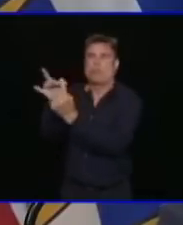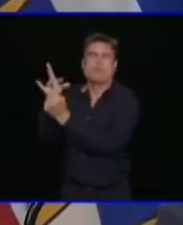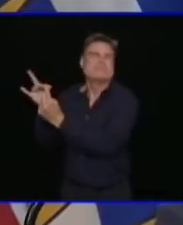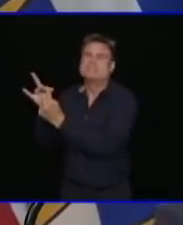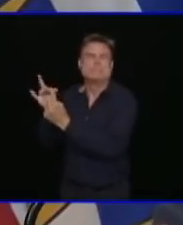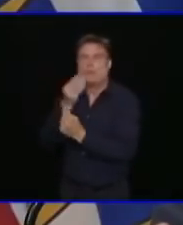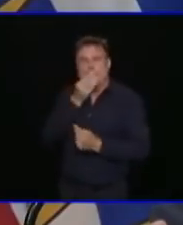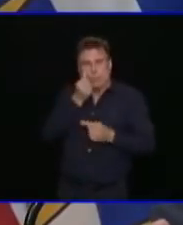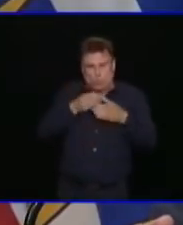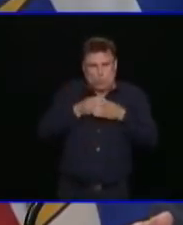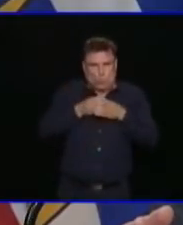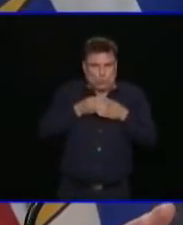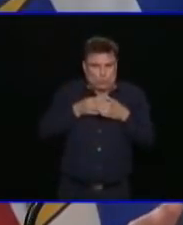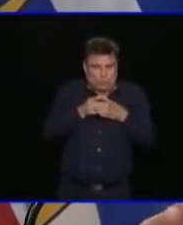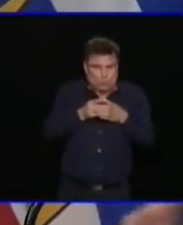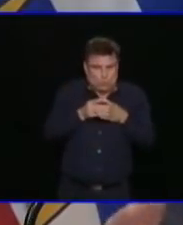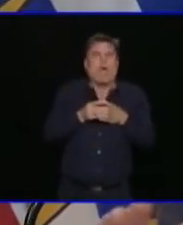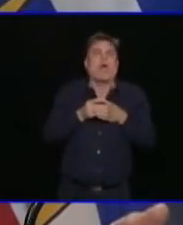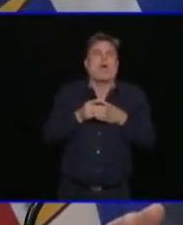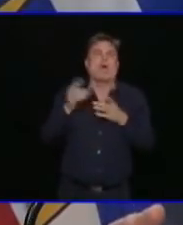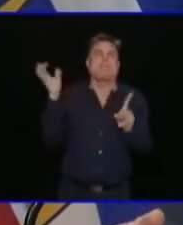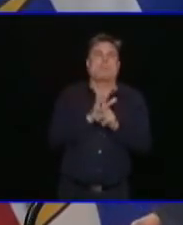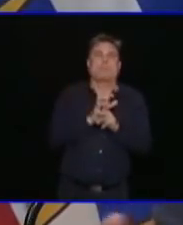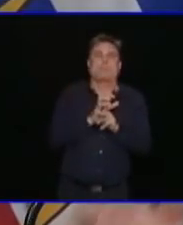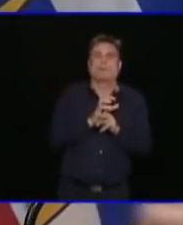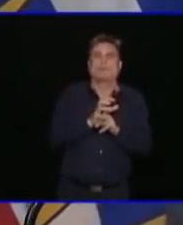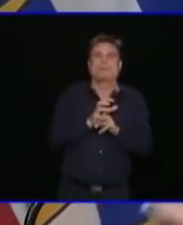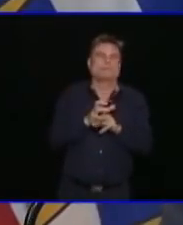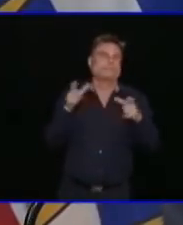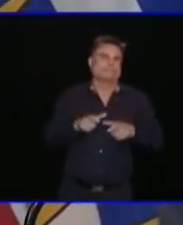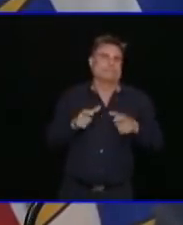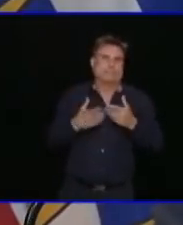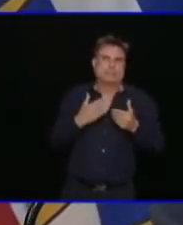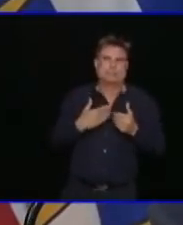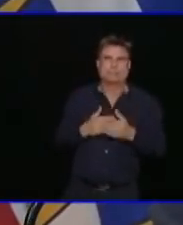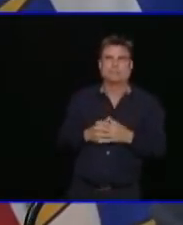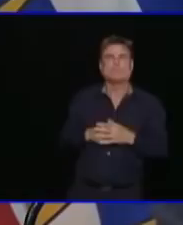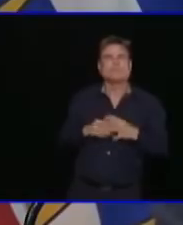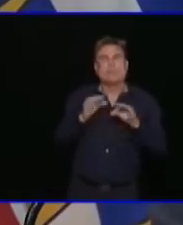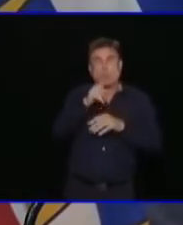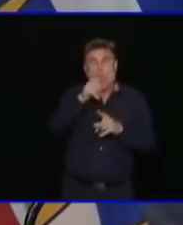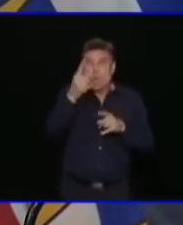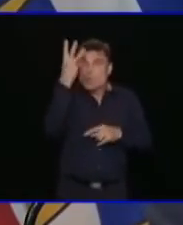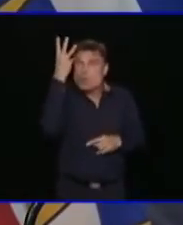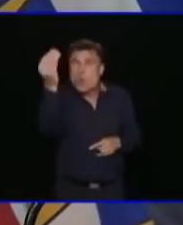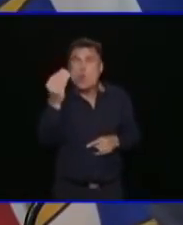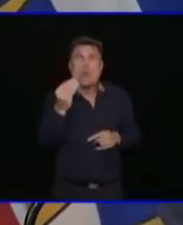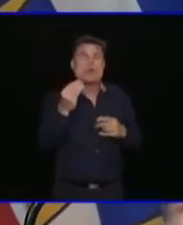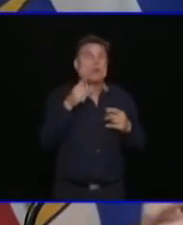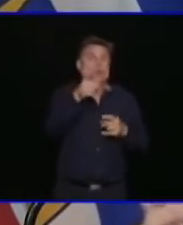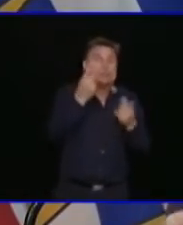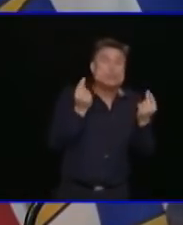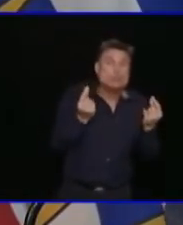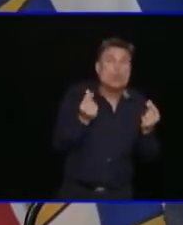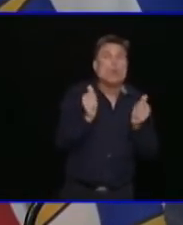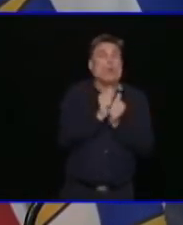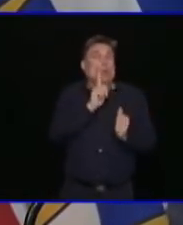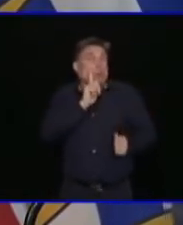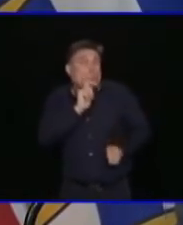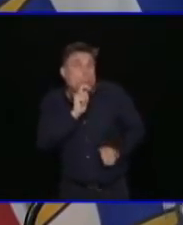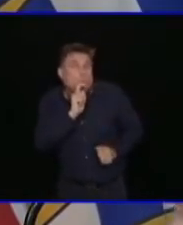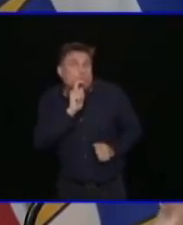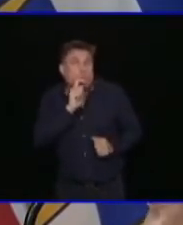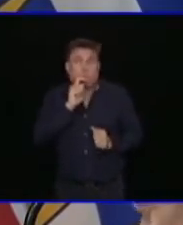are having contacts with more people. What we need to do is have those as safe contacts, which means keeping our